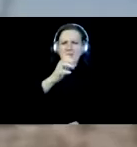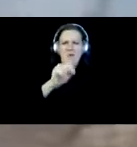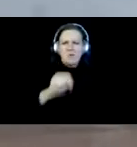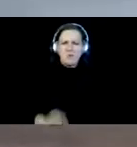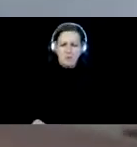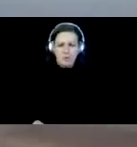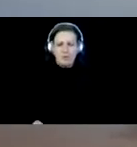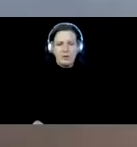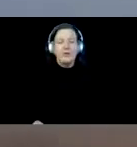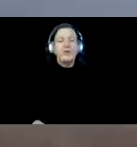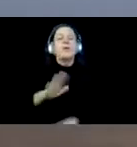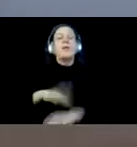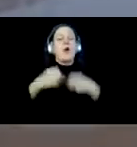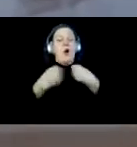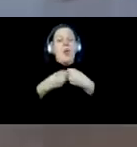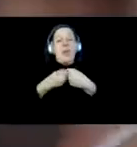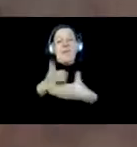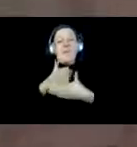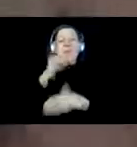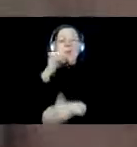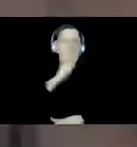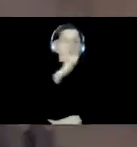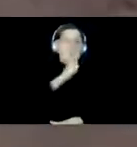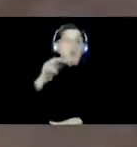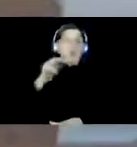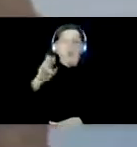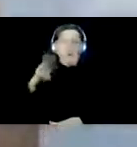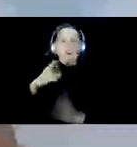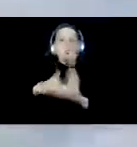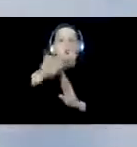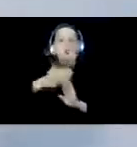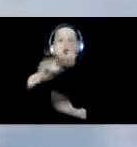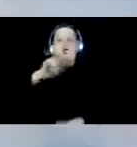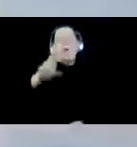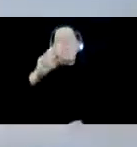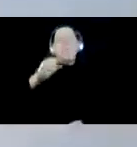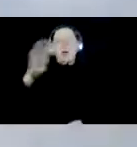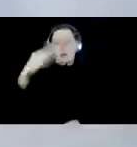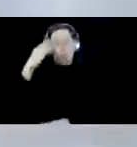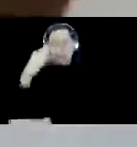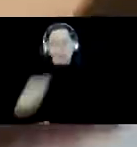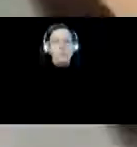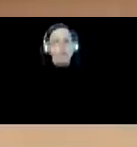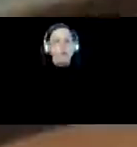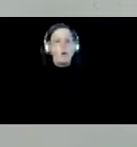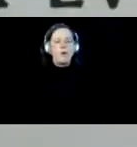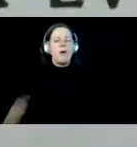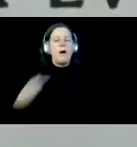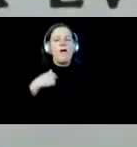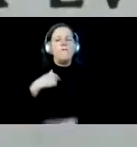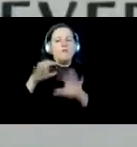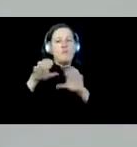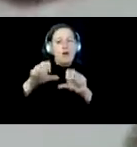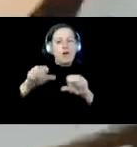Out on the border between Arizona and Nevada, operated by the U.S. Bureau of Reclamation, style Art Deco, opening date